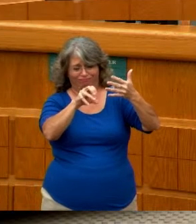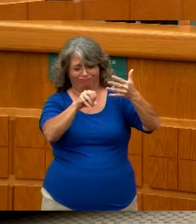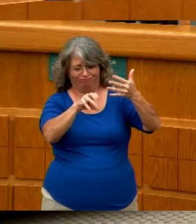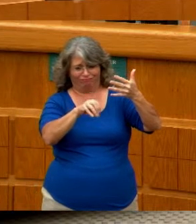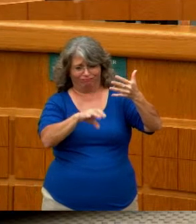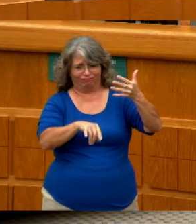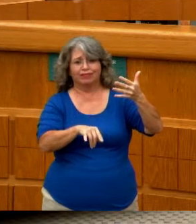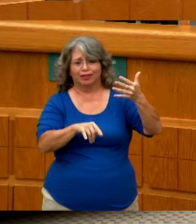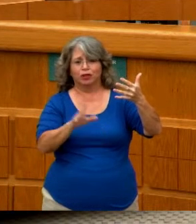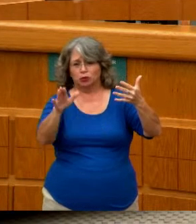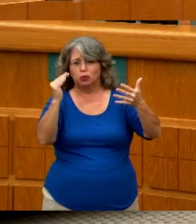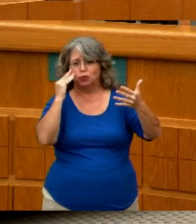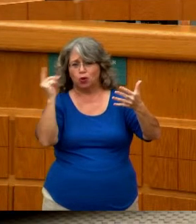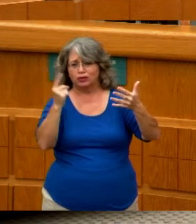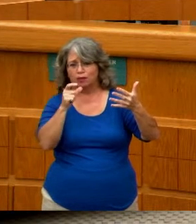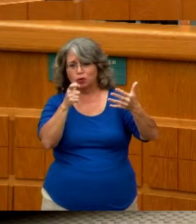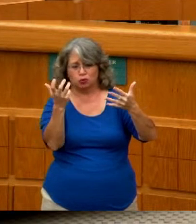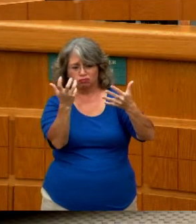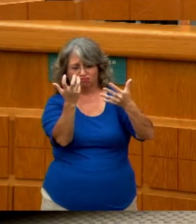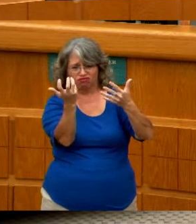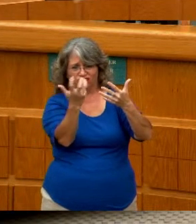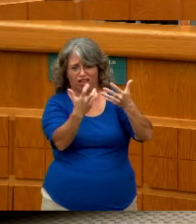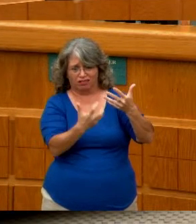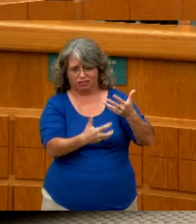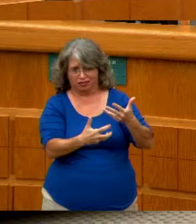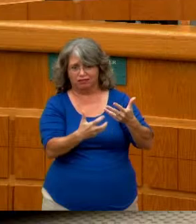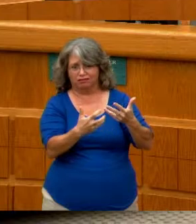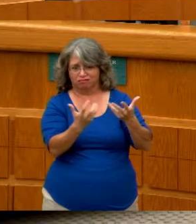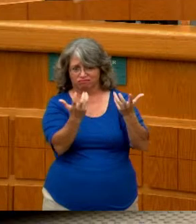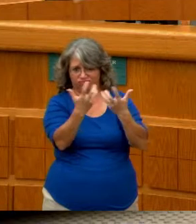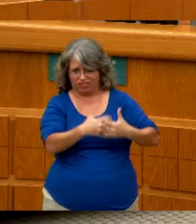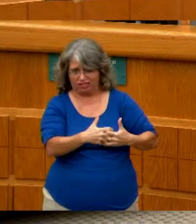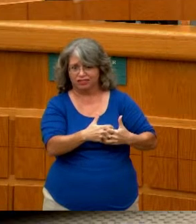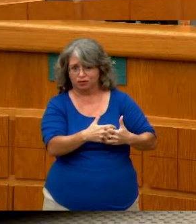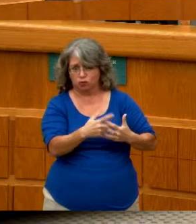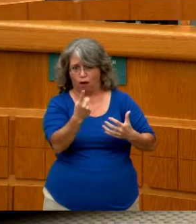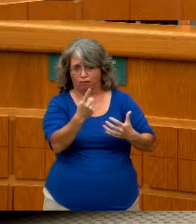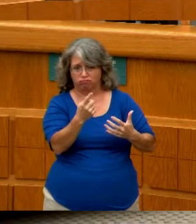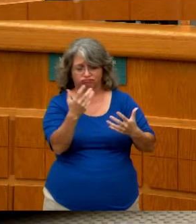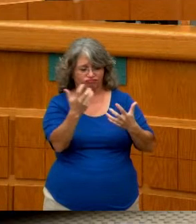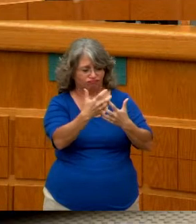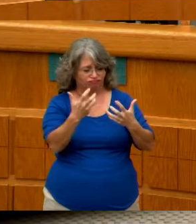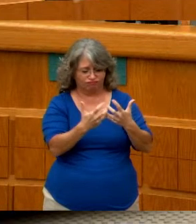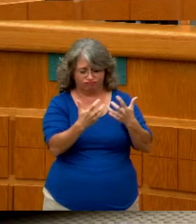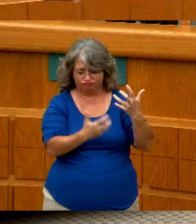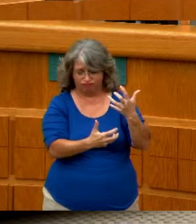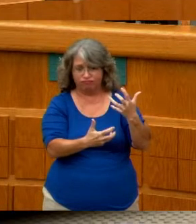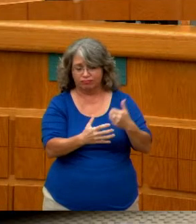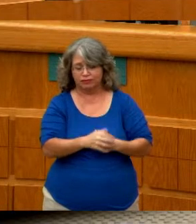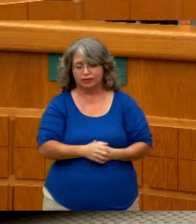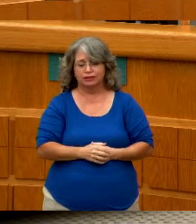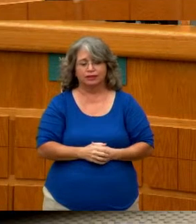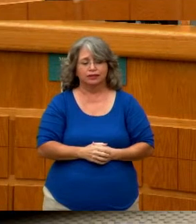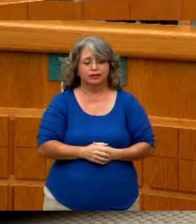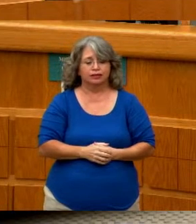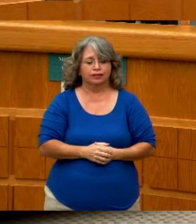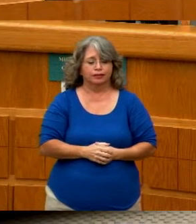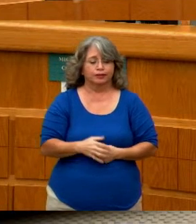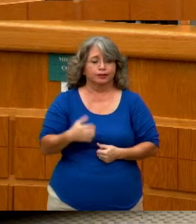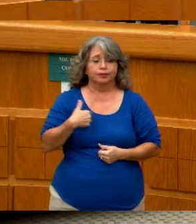all these categories, we know somebody who falls right in those categories. So what can we